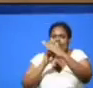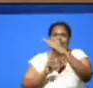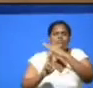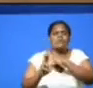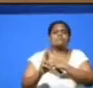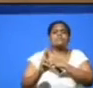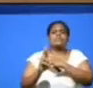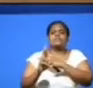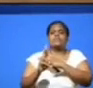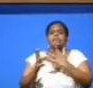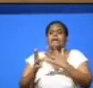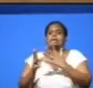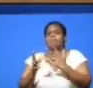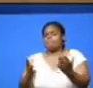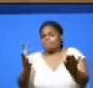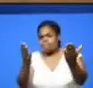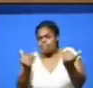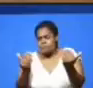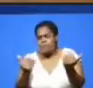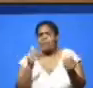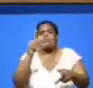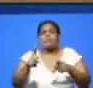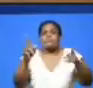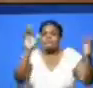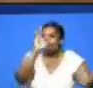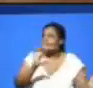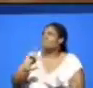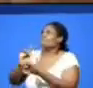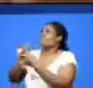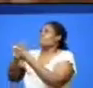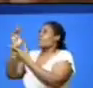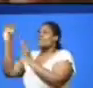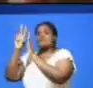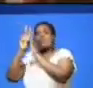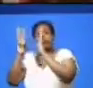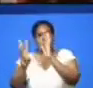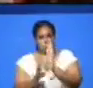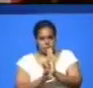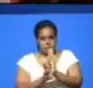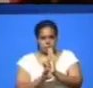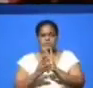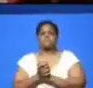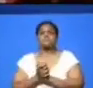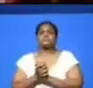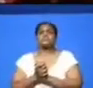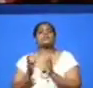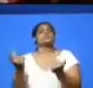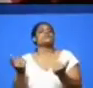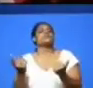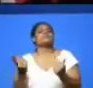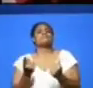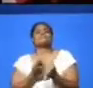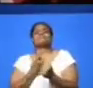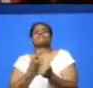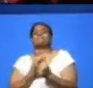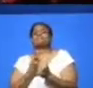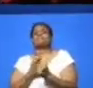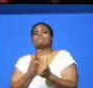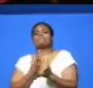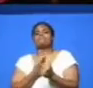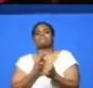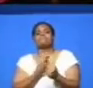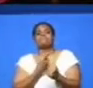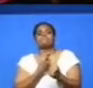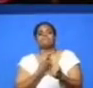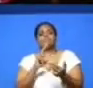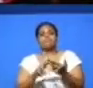the world to come back to his will. Now hush your fussing and walk with me carefully. Number one,